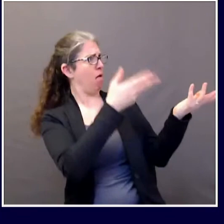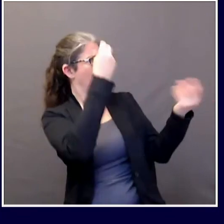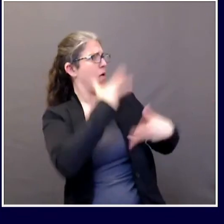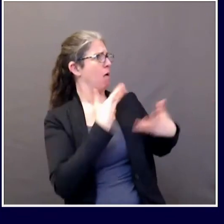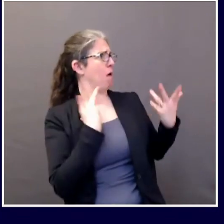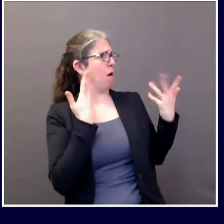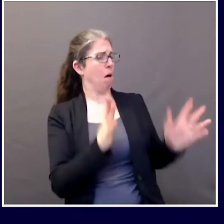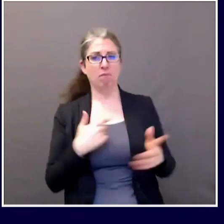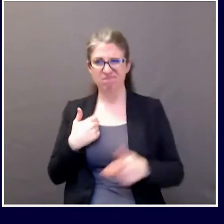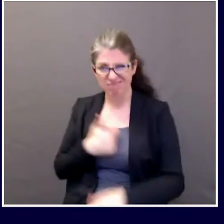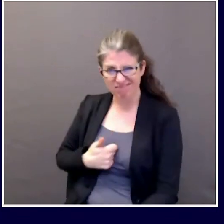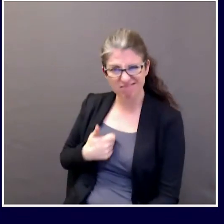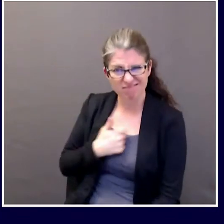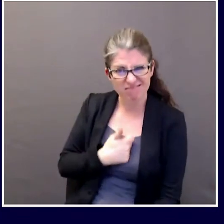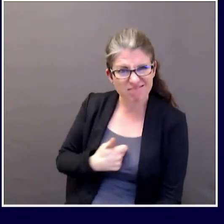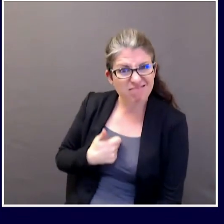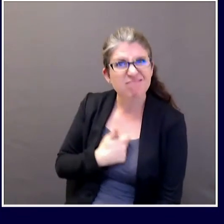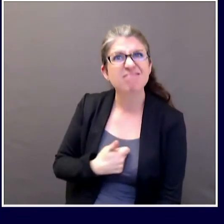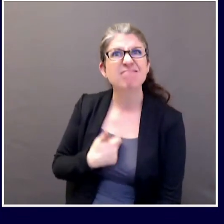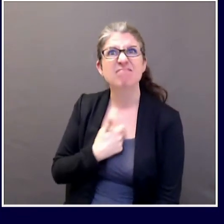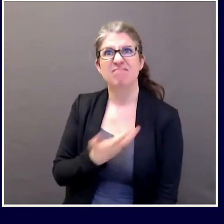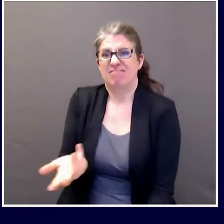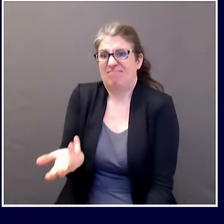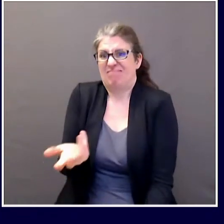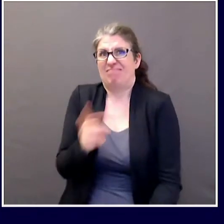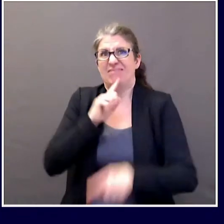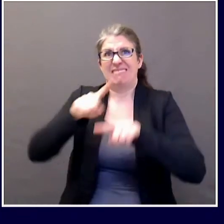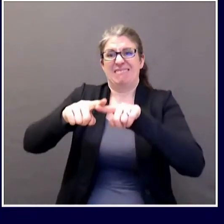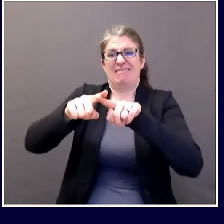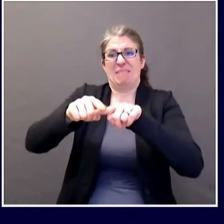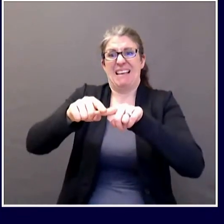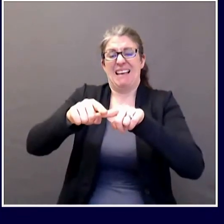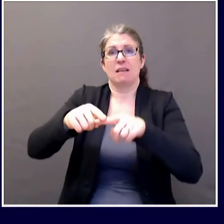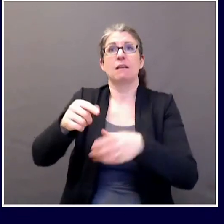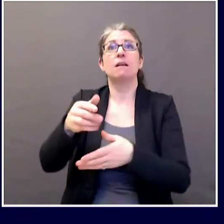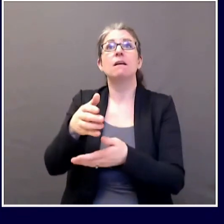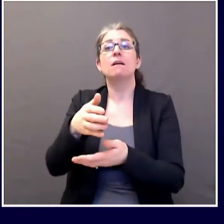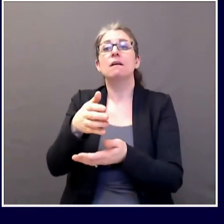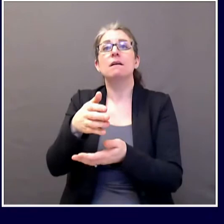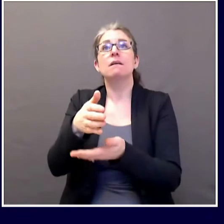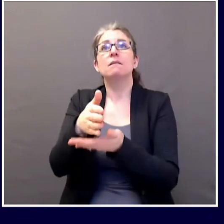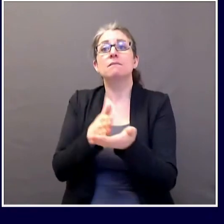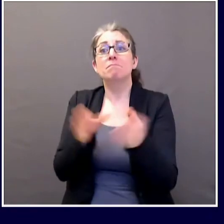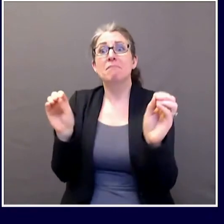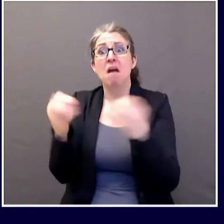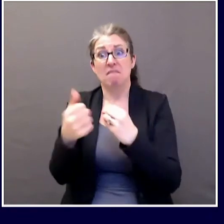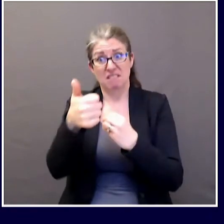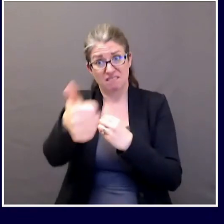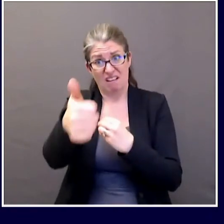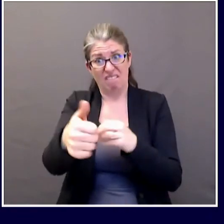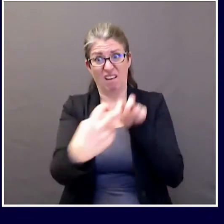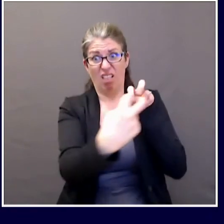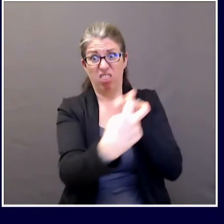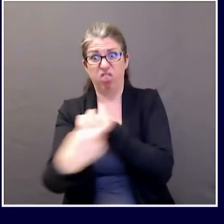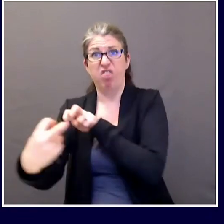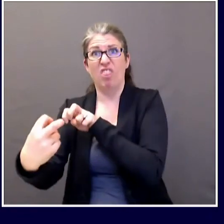for. So all of that guidance is available on the US CDC's website as well. Thank